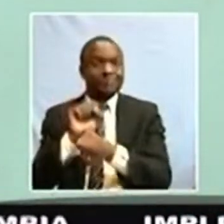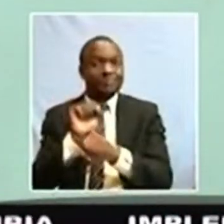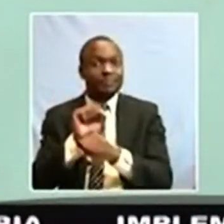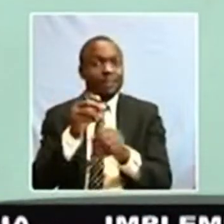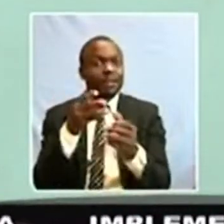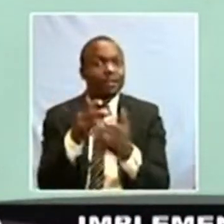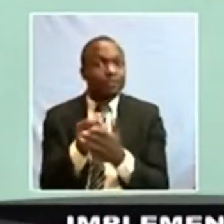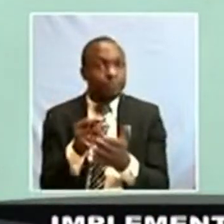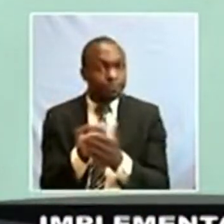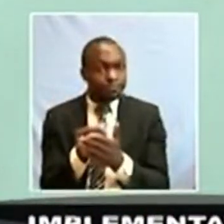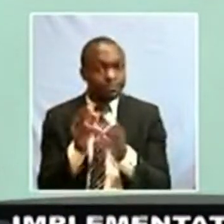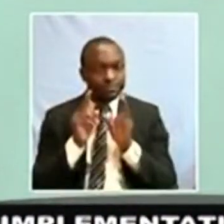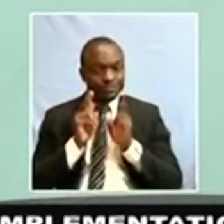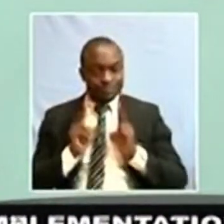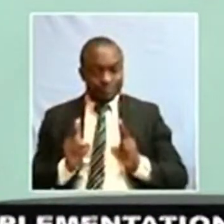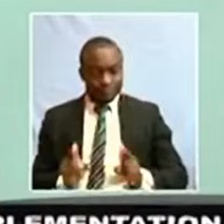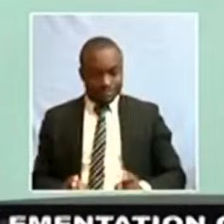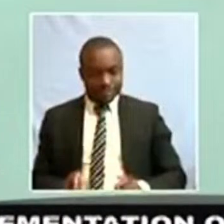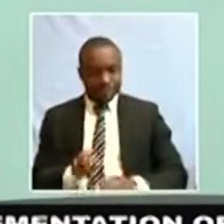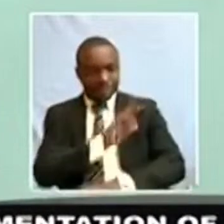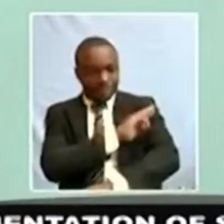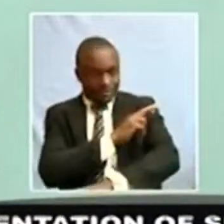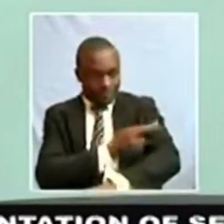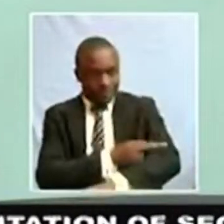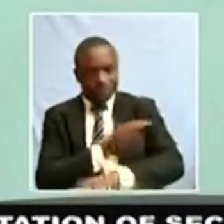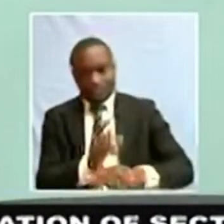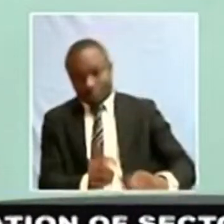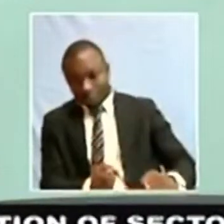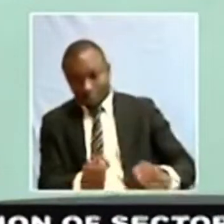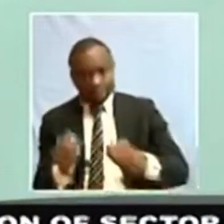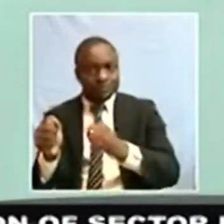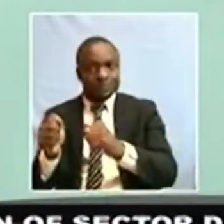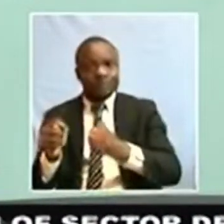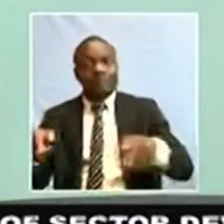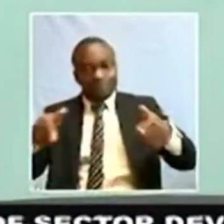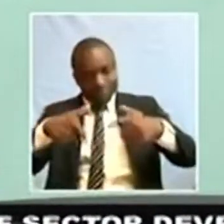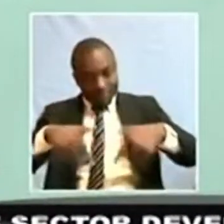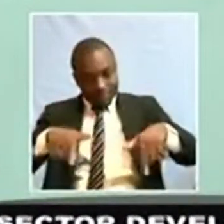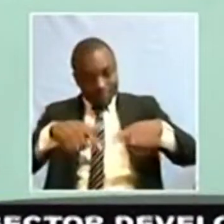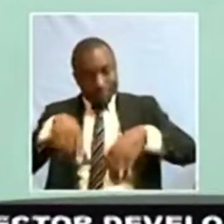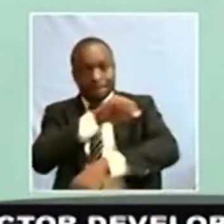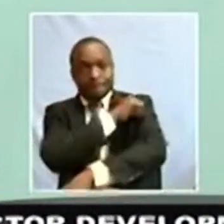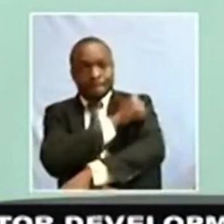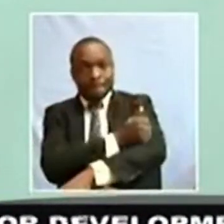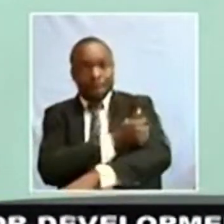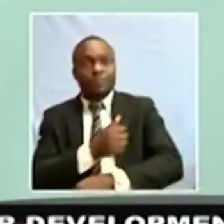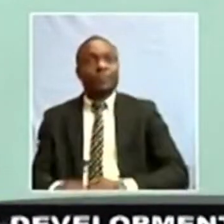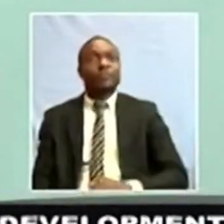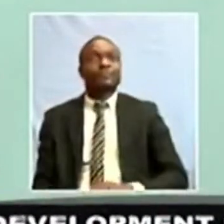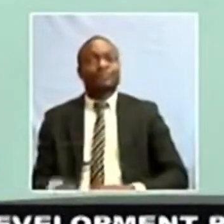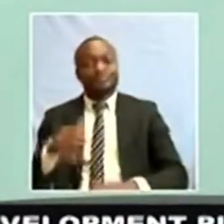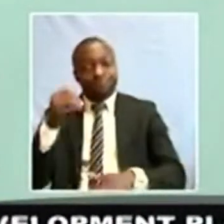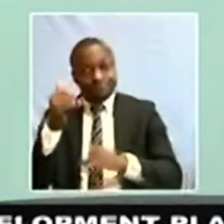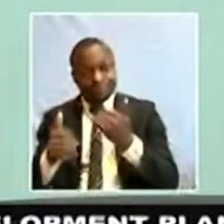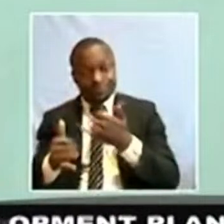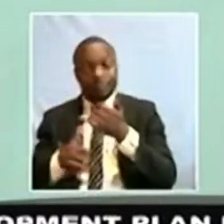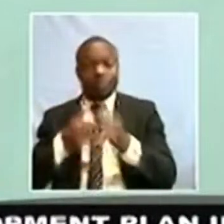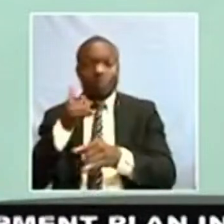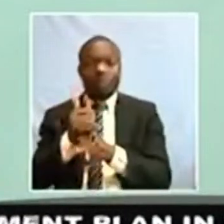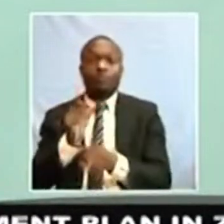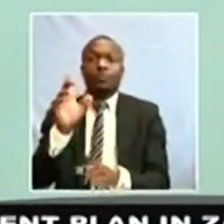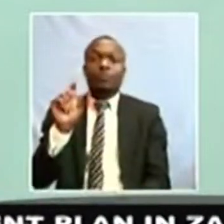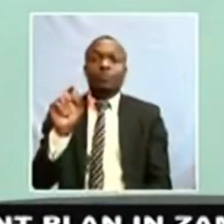financial and human resource to be transferred to local authorities. The end of the year